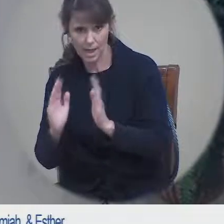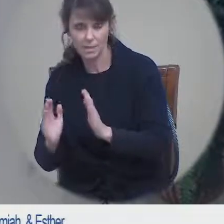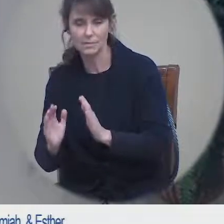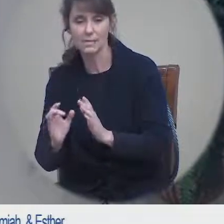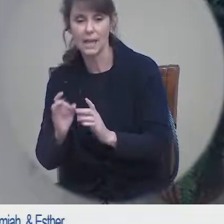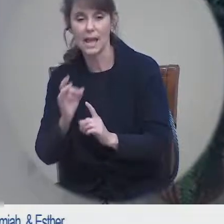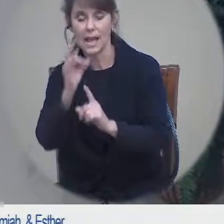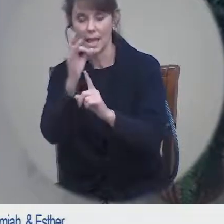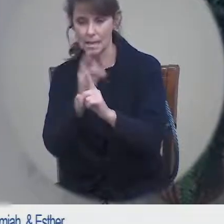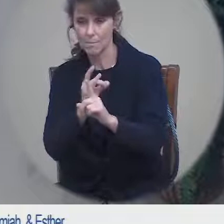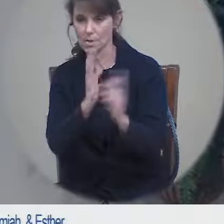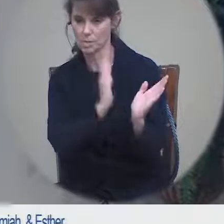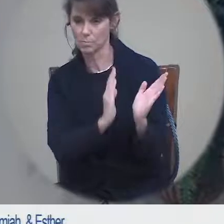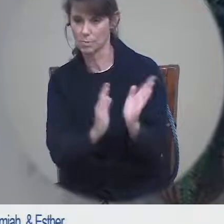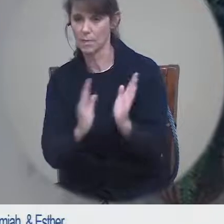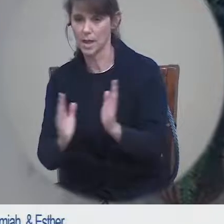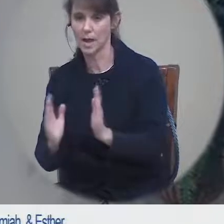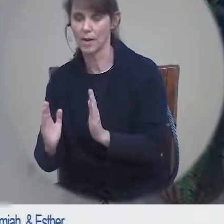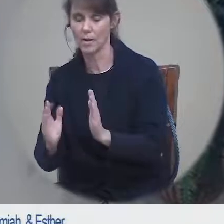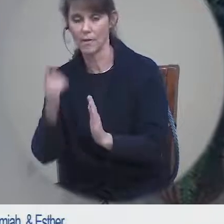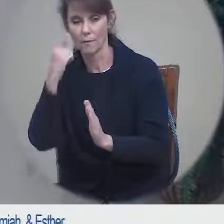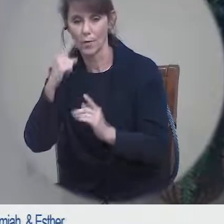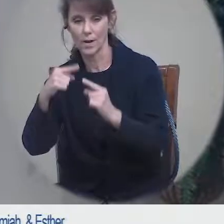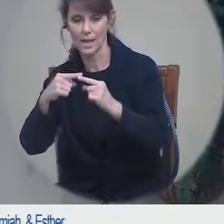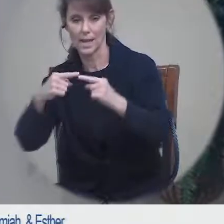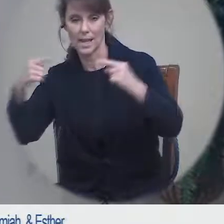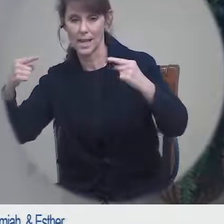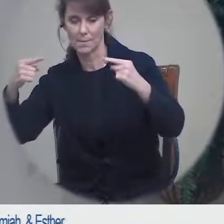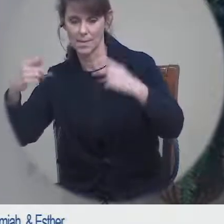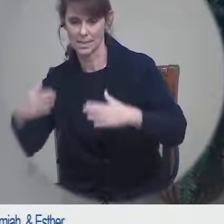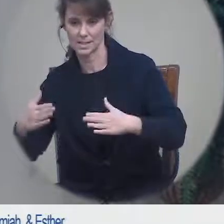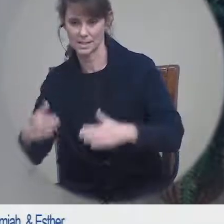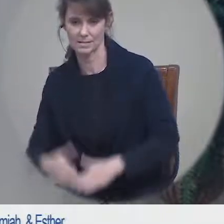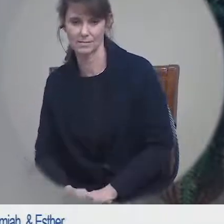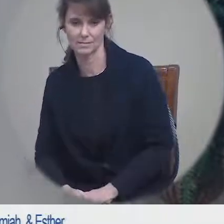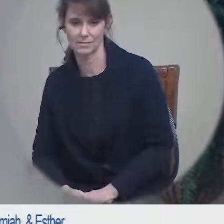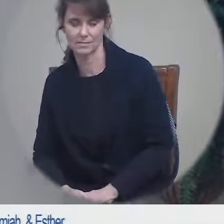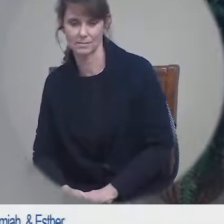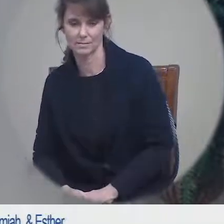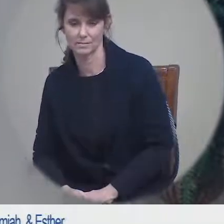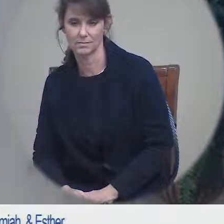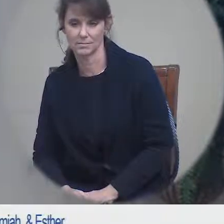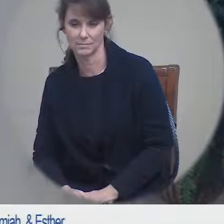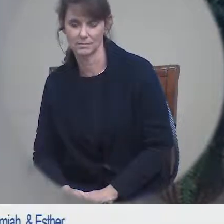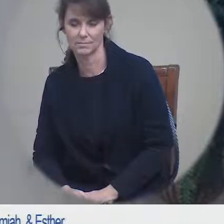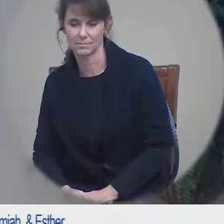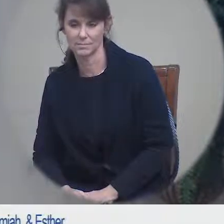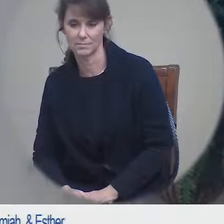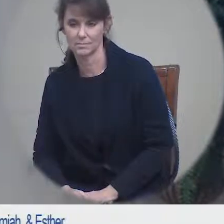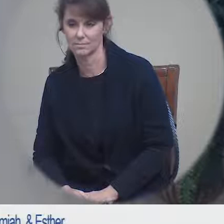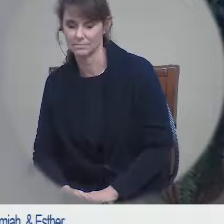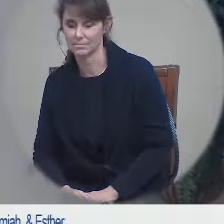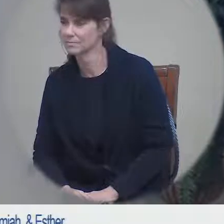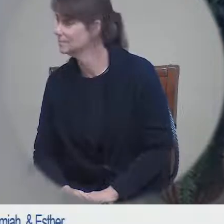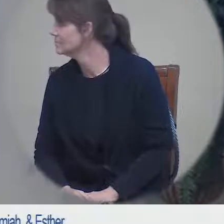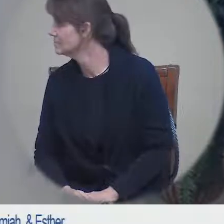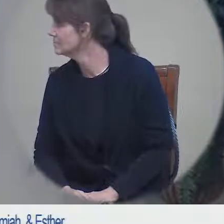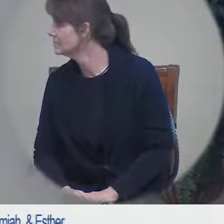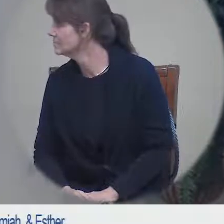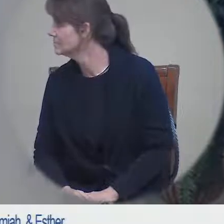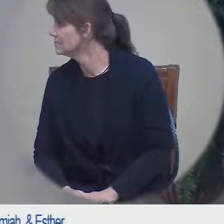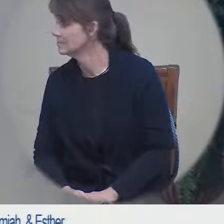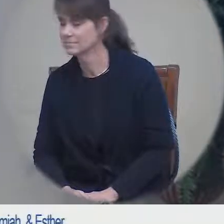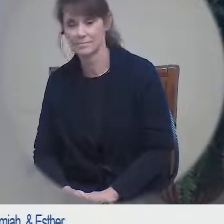to prepare themselves for the enemy's execution of the original edict. And what